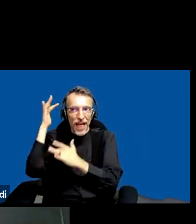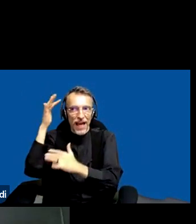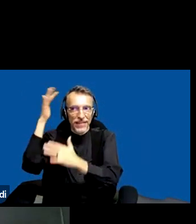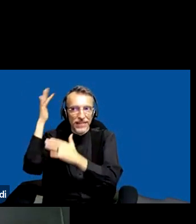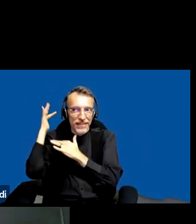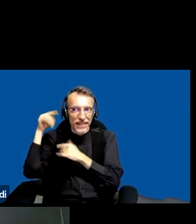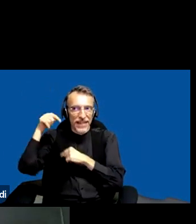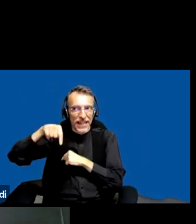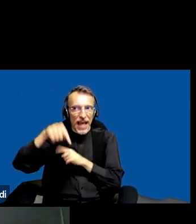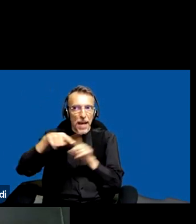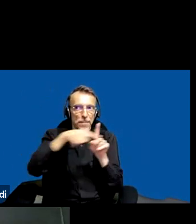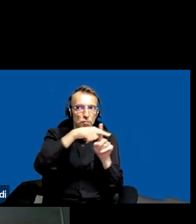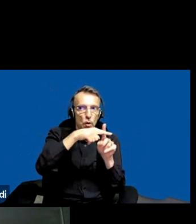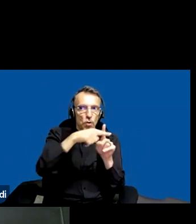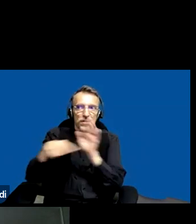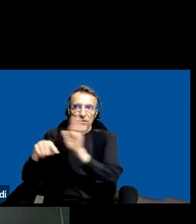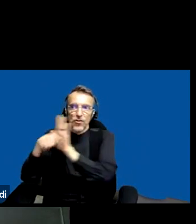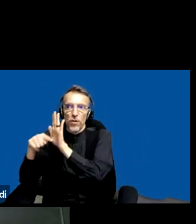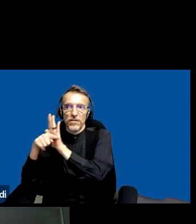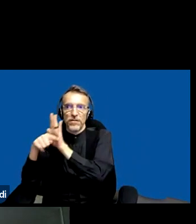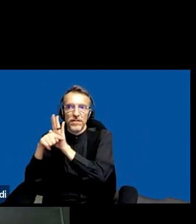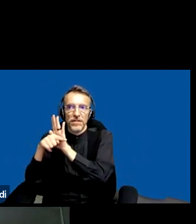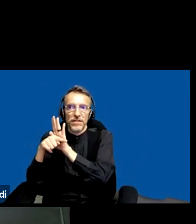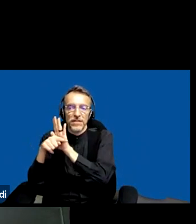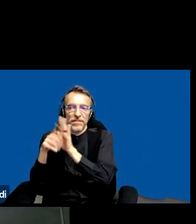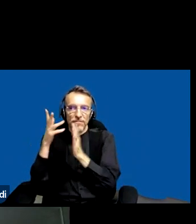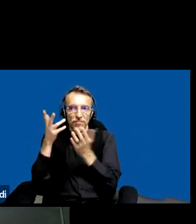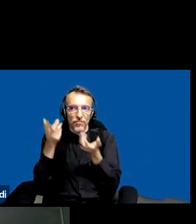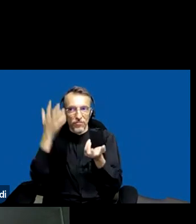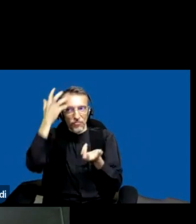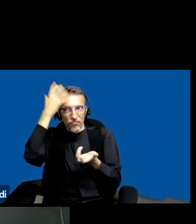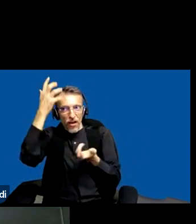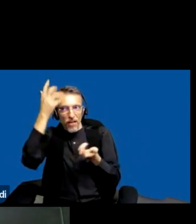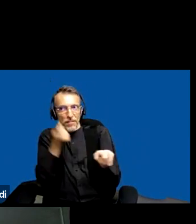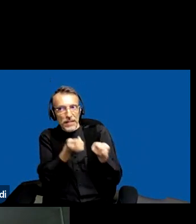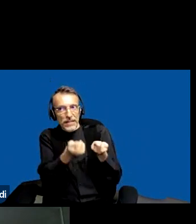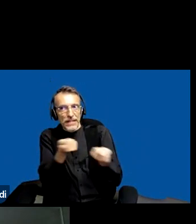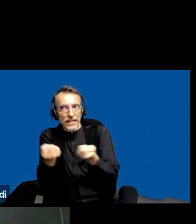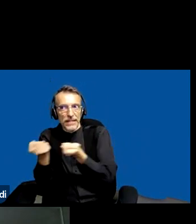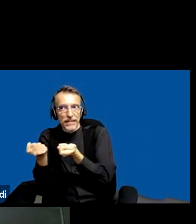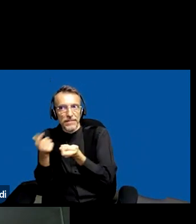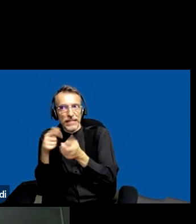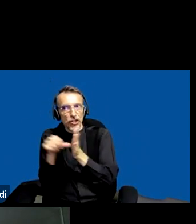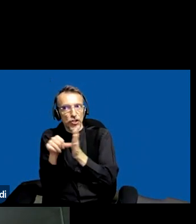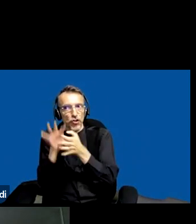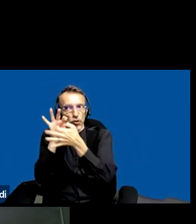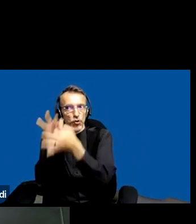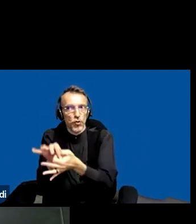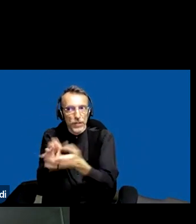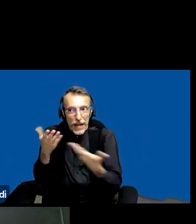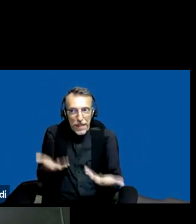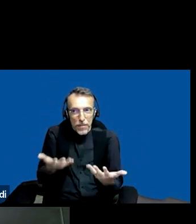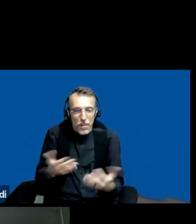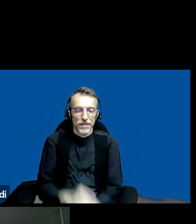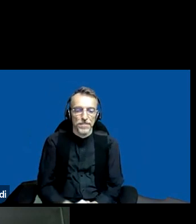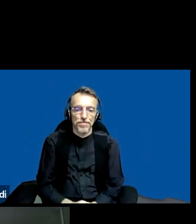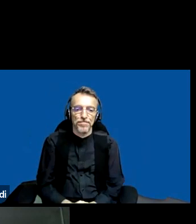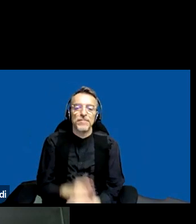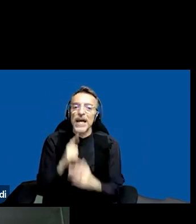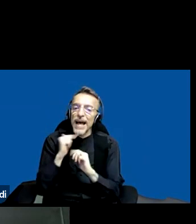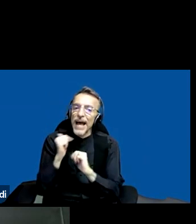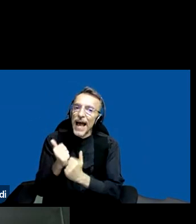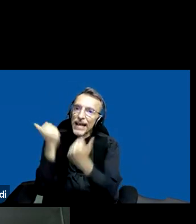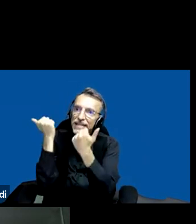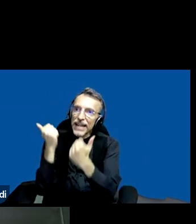kind of pros and cons of governance issues in the present era. Okay, excellent. I think